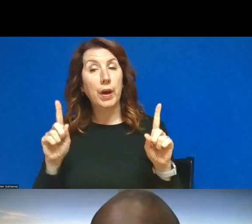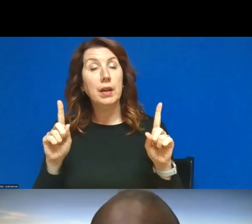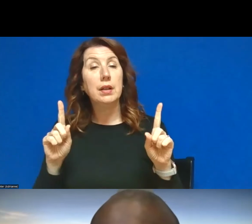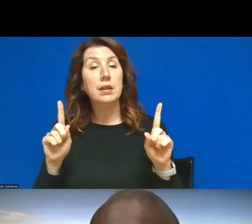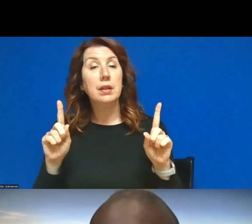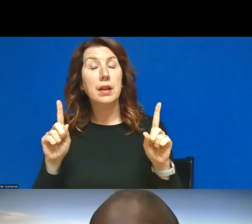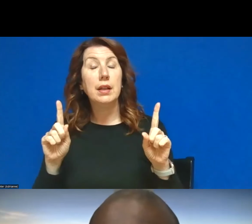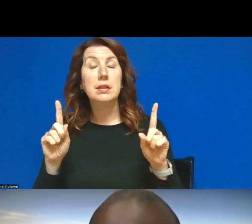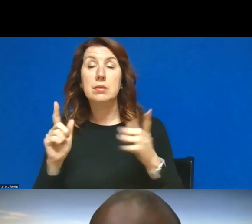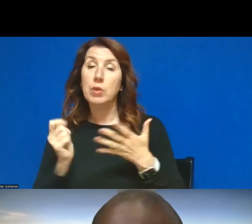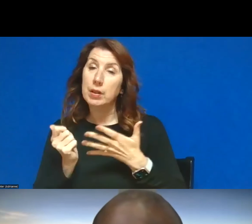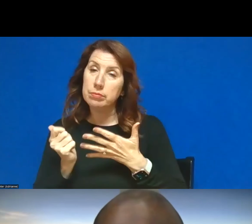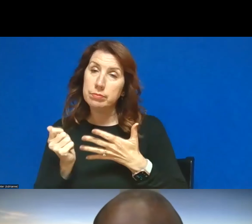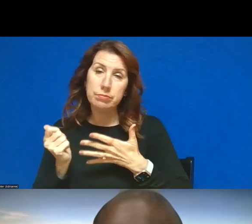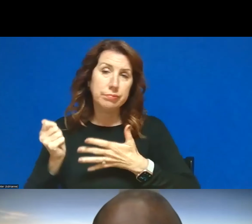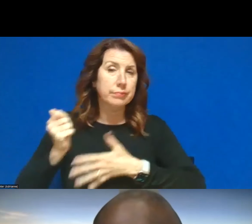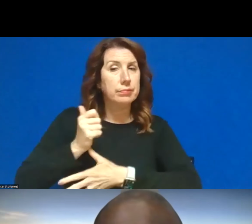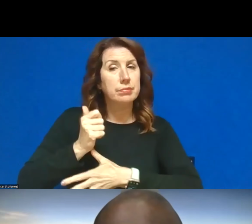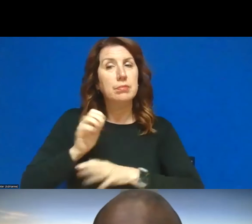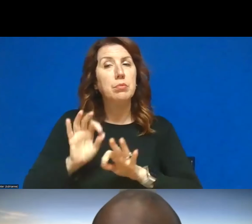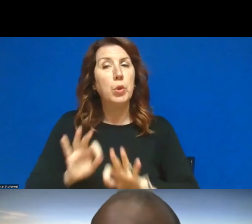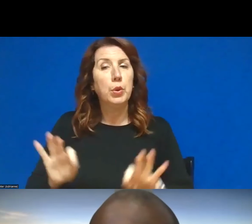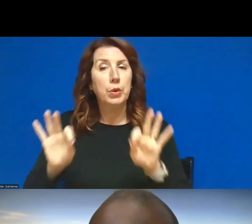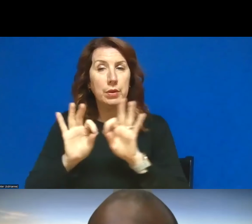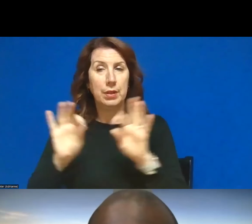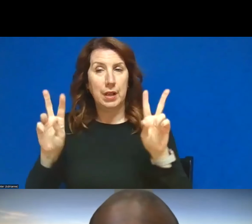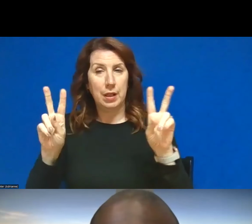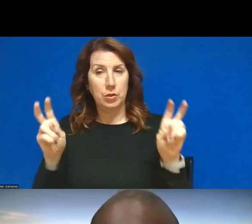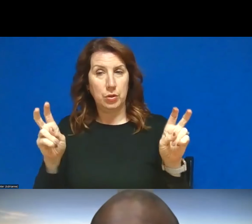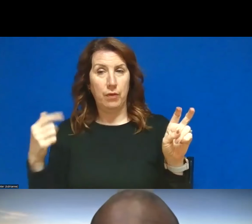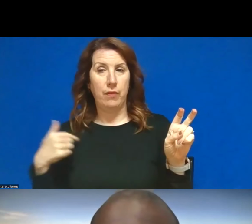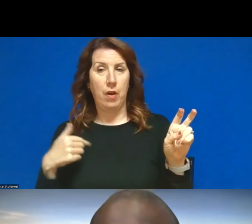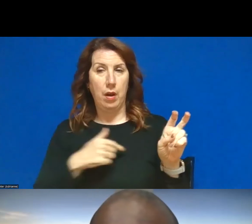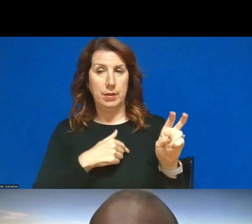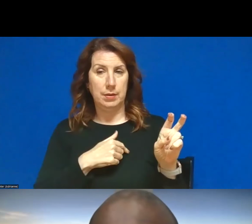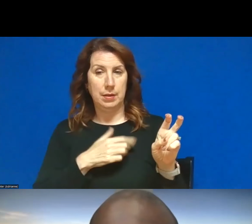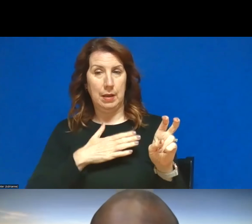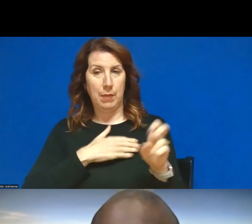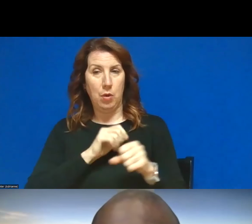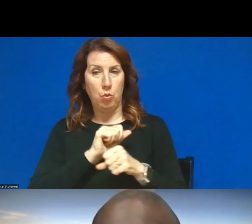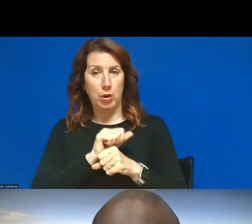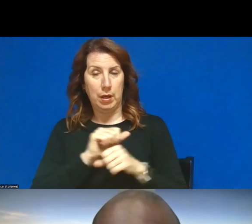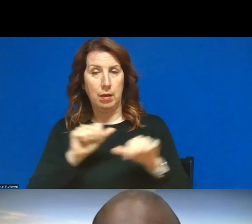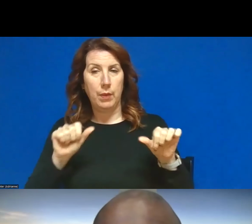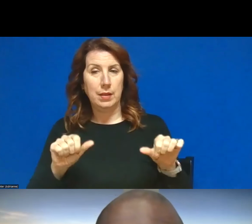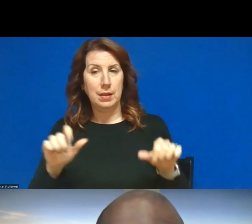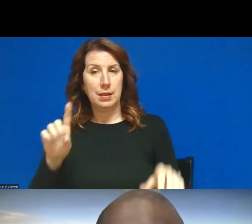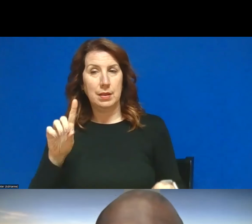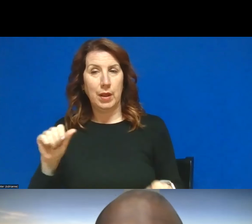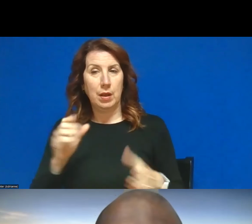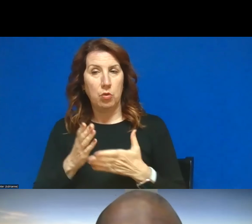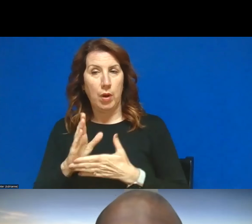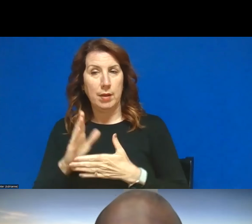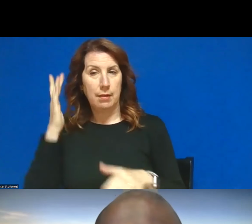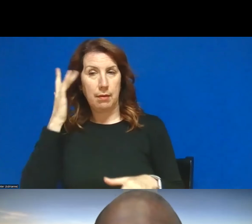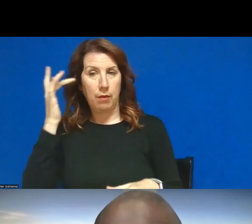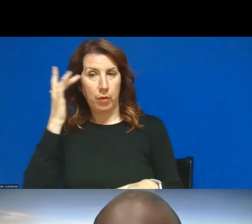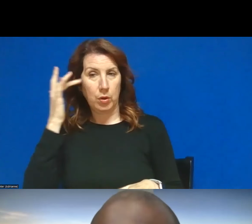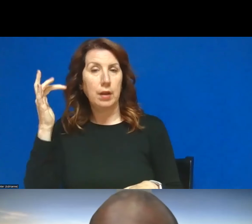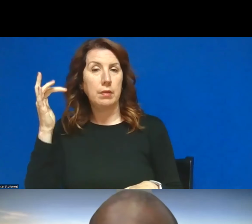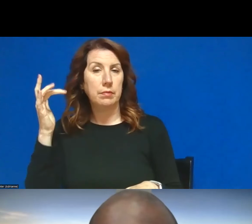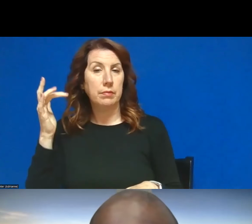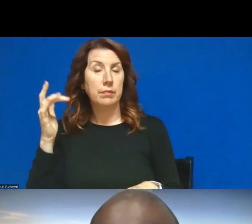high priority issue for us within my working capacity at Disability Rights California,